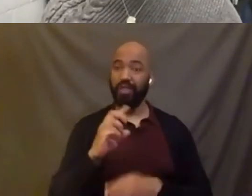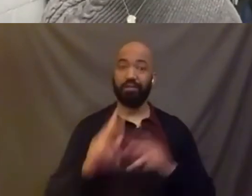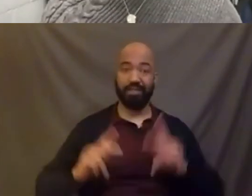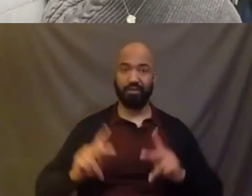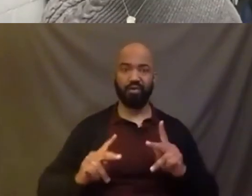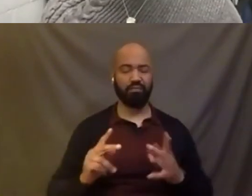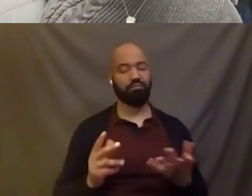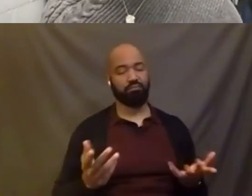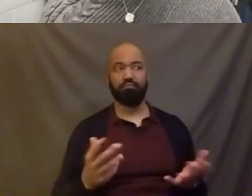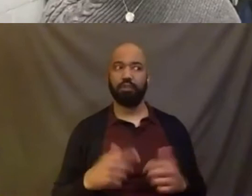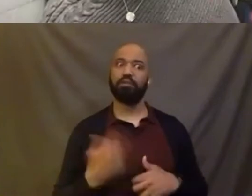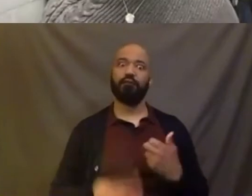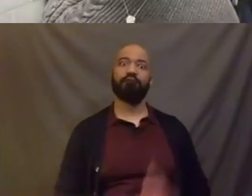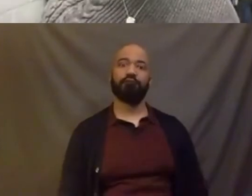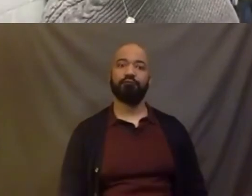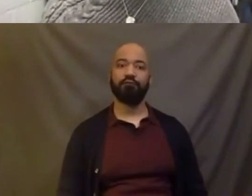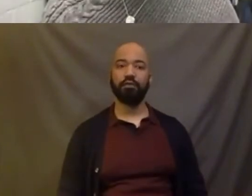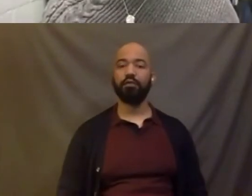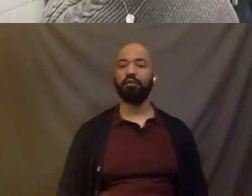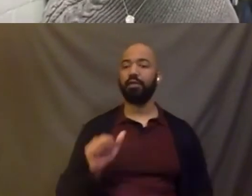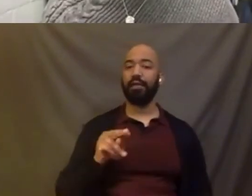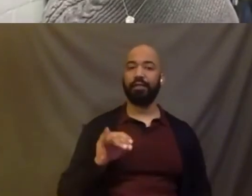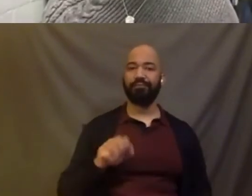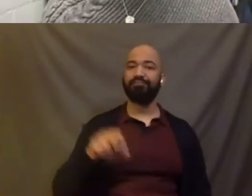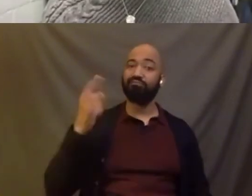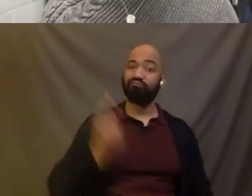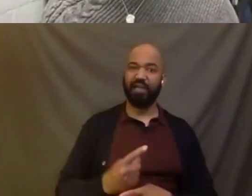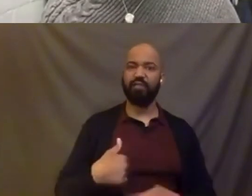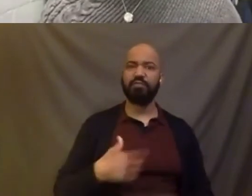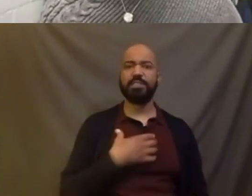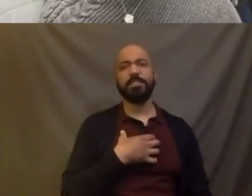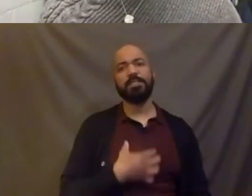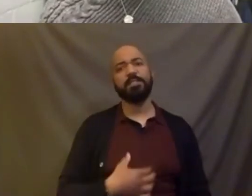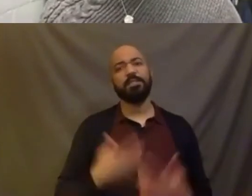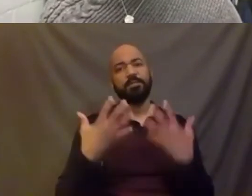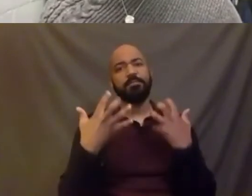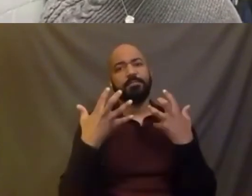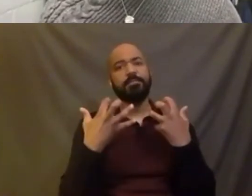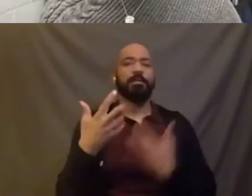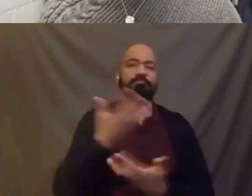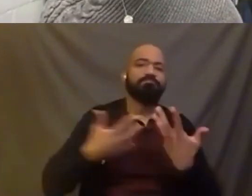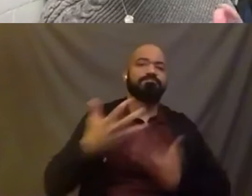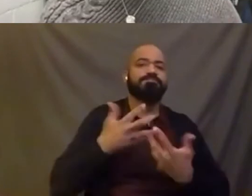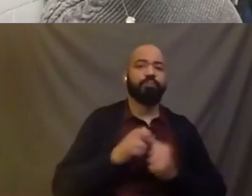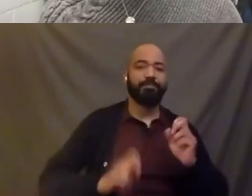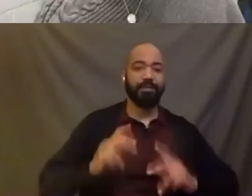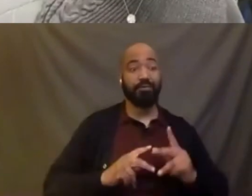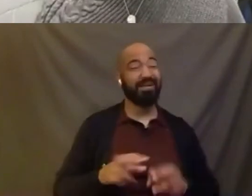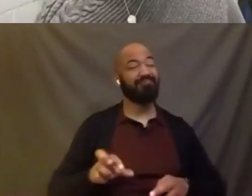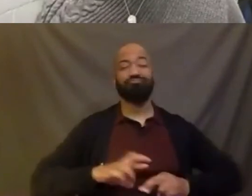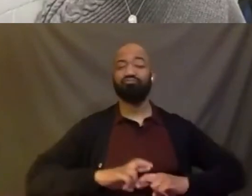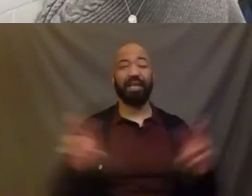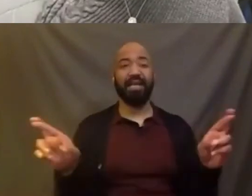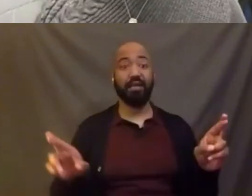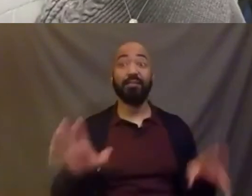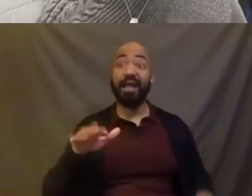hard. So yes. And we are hungry for interactions. I mean, I'm so ready to do I'm like, why don't we all